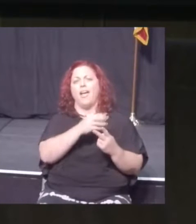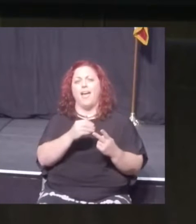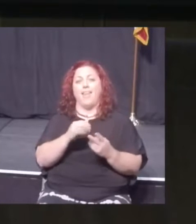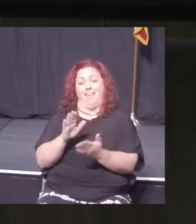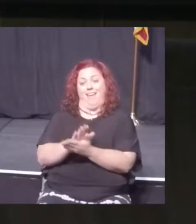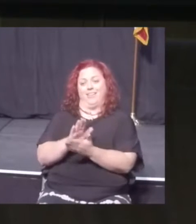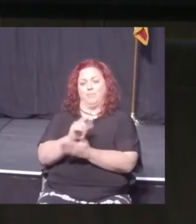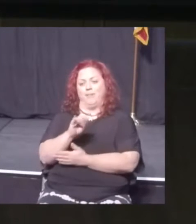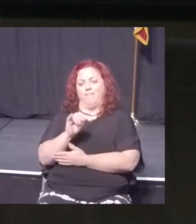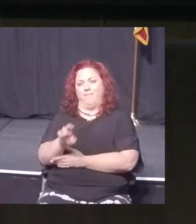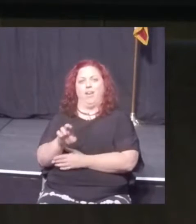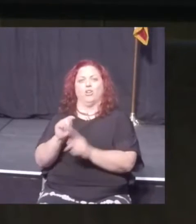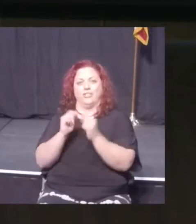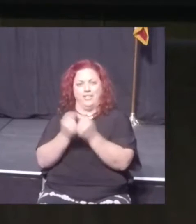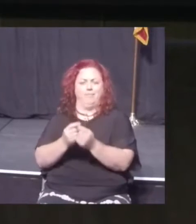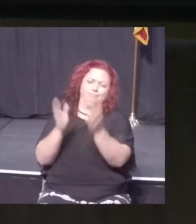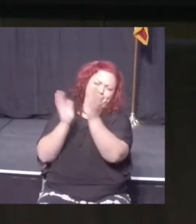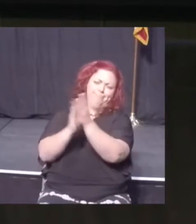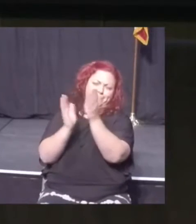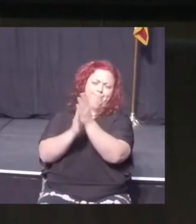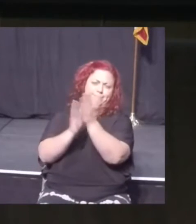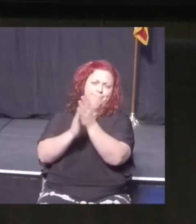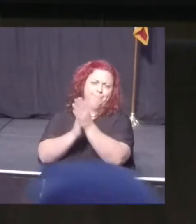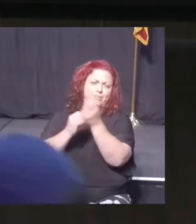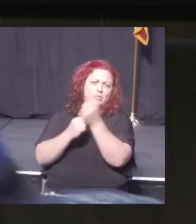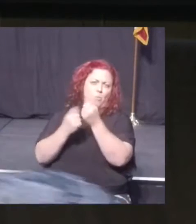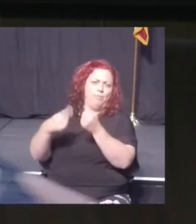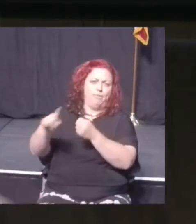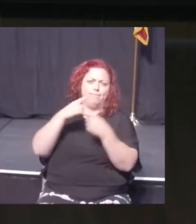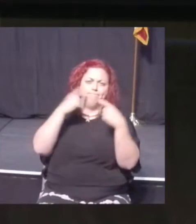for their great work. A big applause.